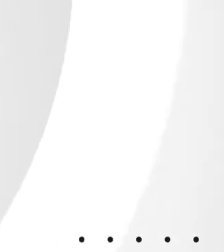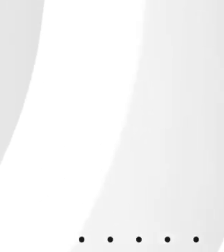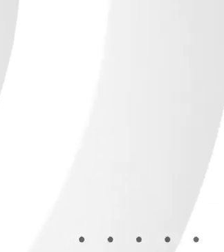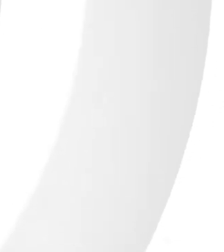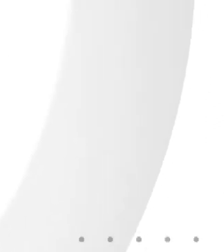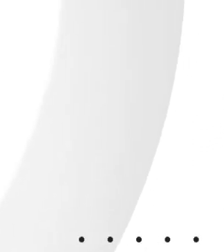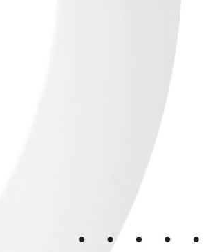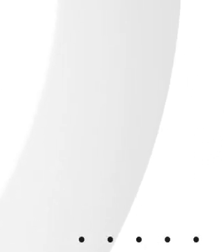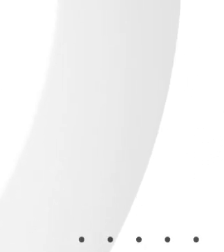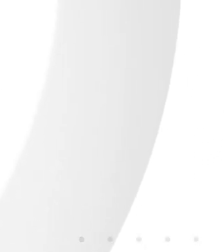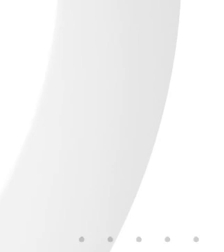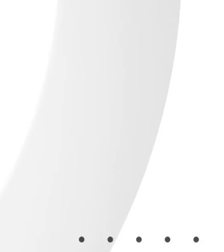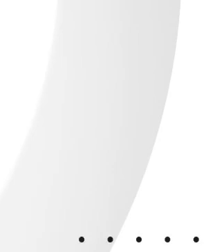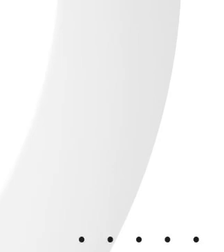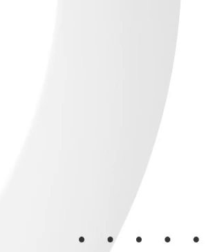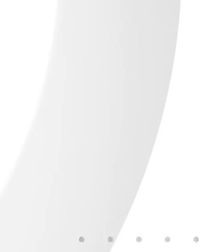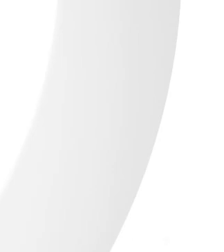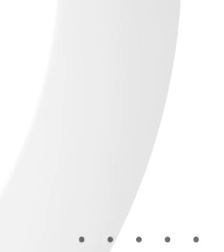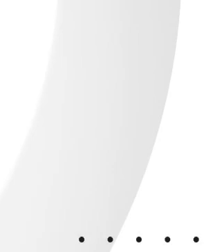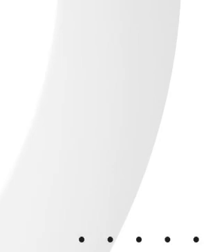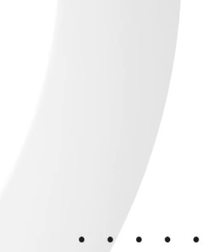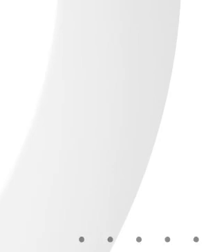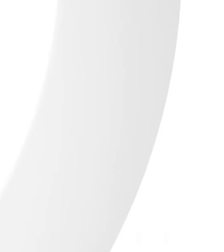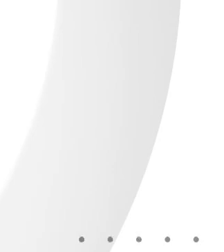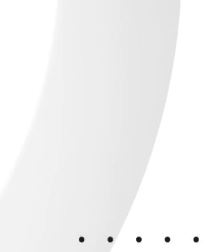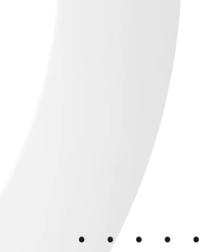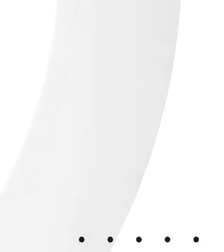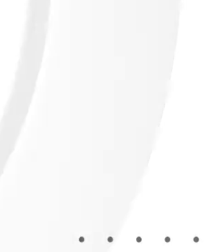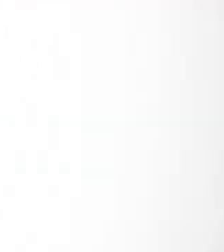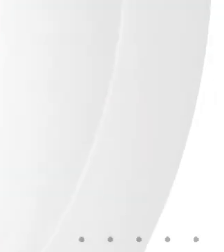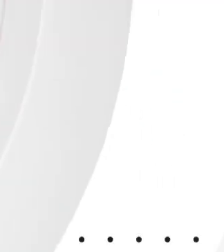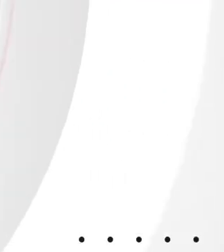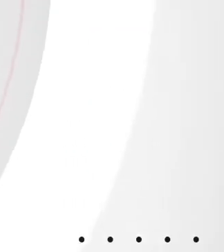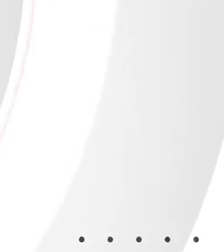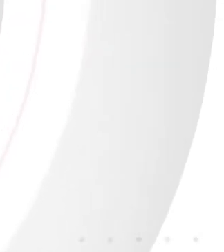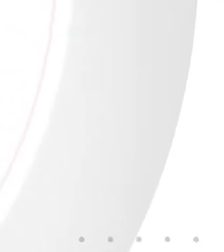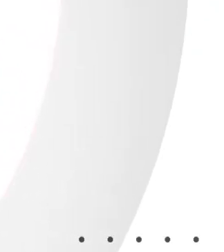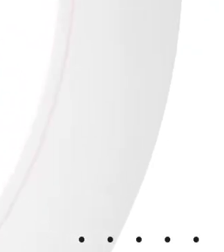we